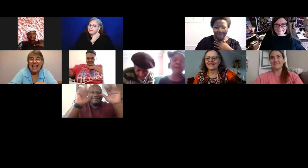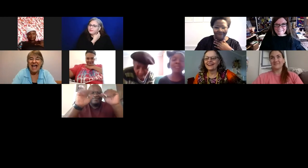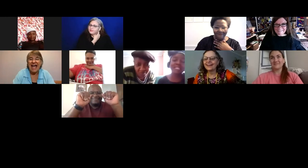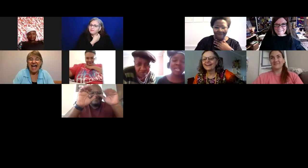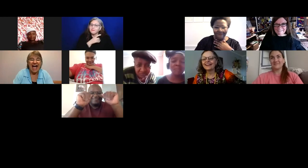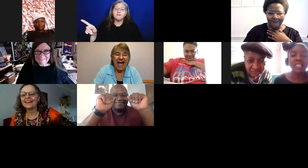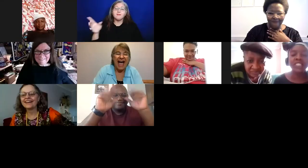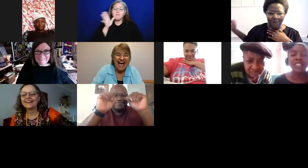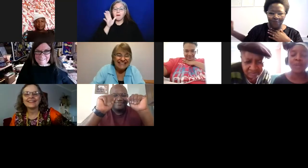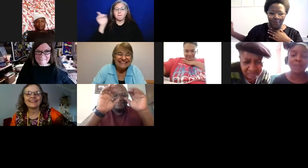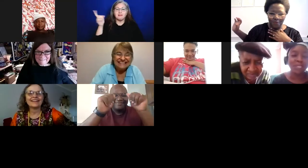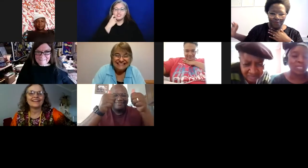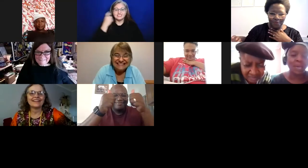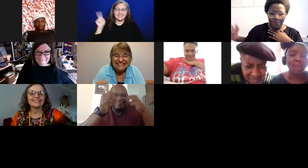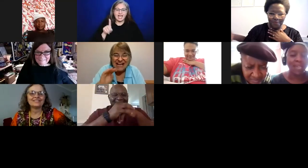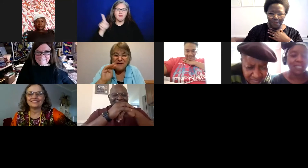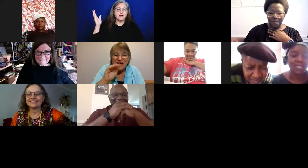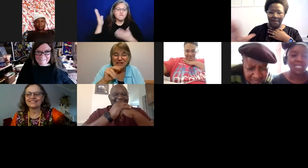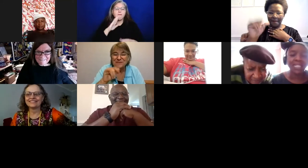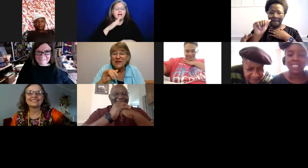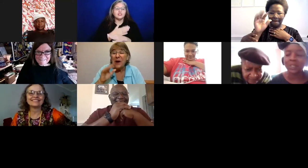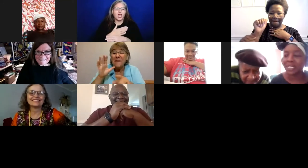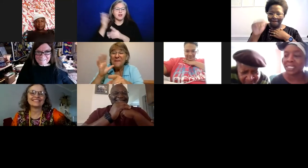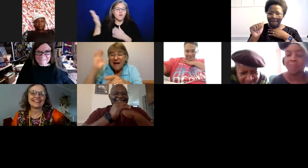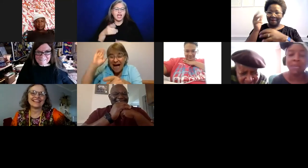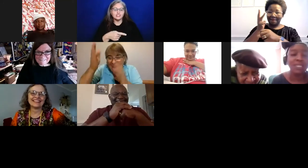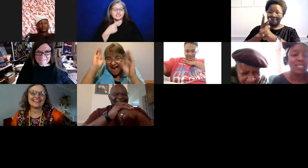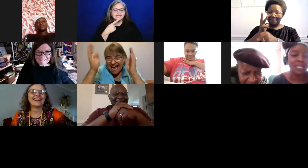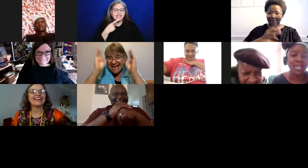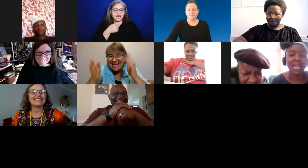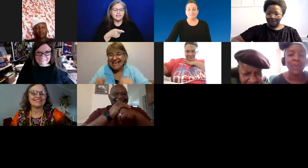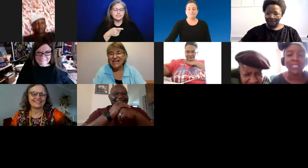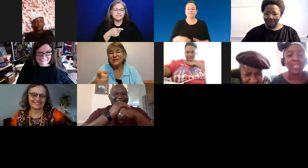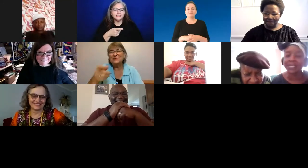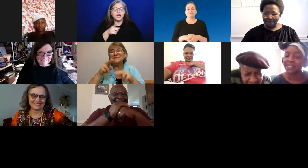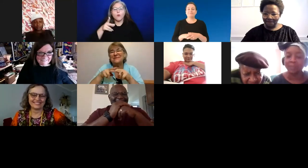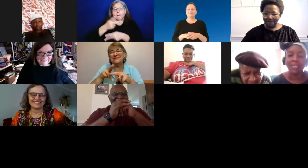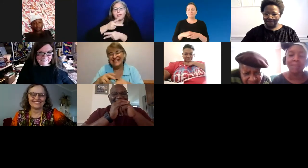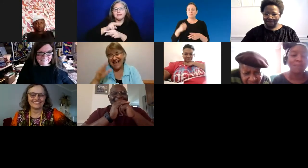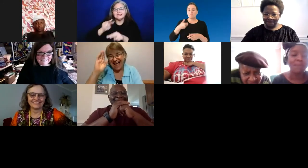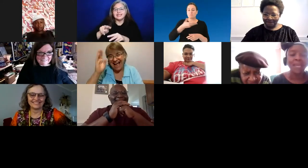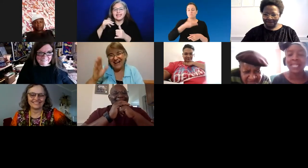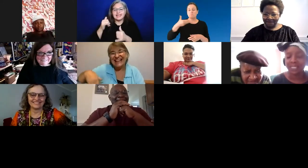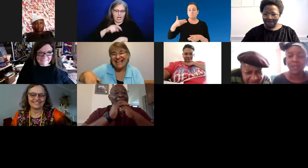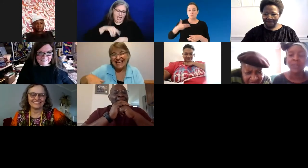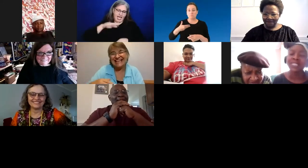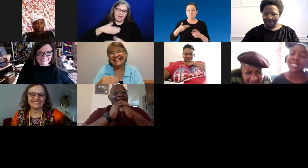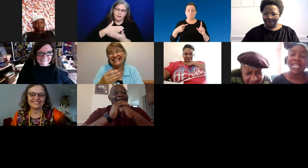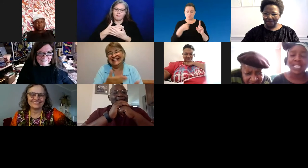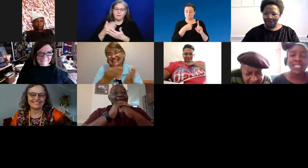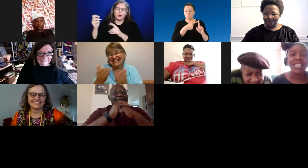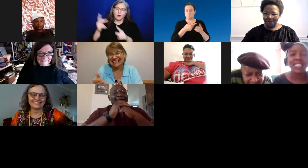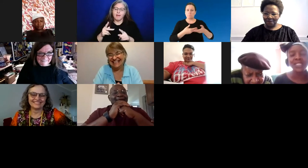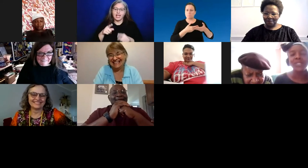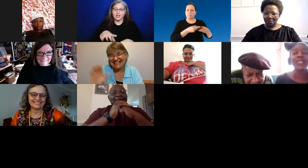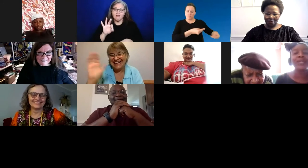My mom just came in. She brought my daughter back. She says that she was a babysitting and now it's late. She bring the baby back and she found us